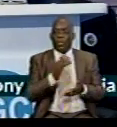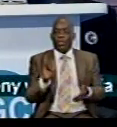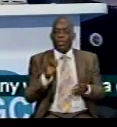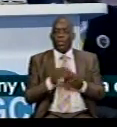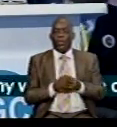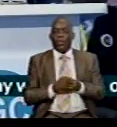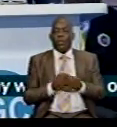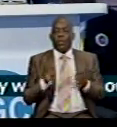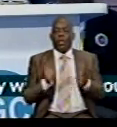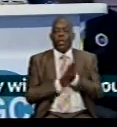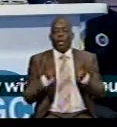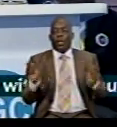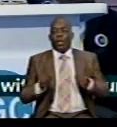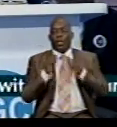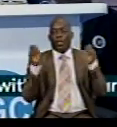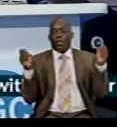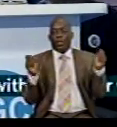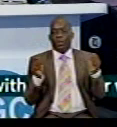Hallelujah.